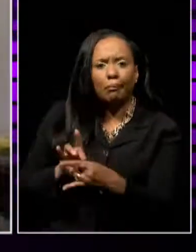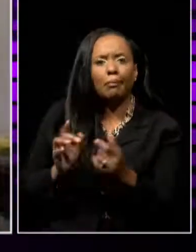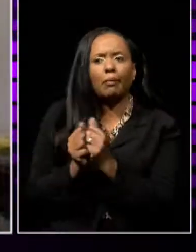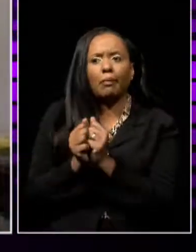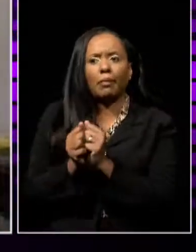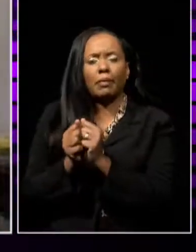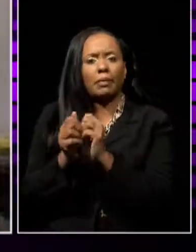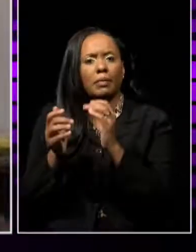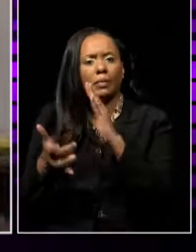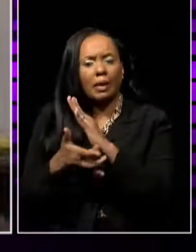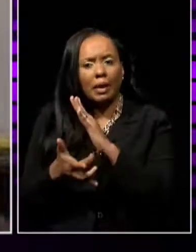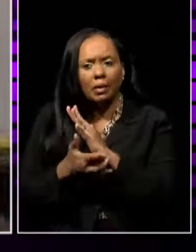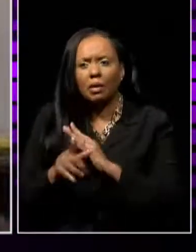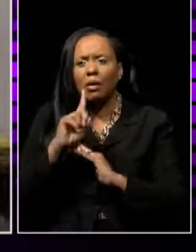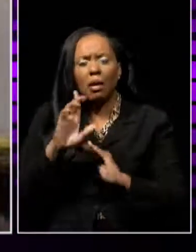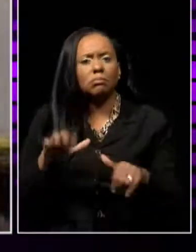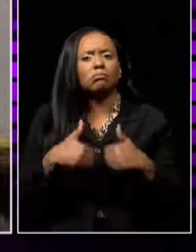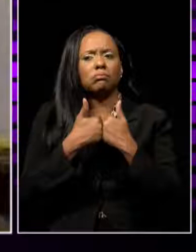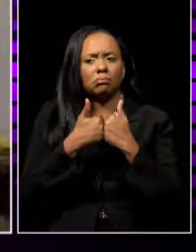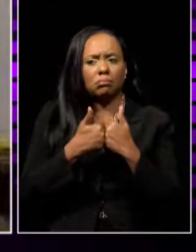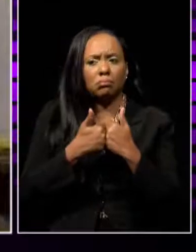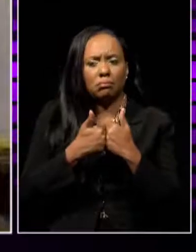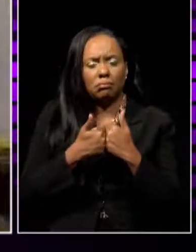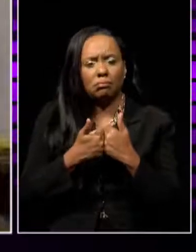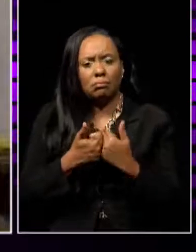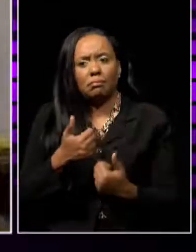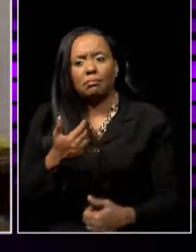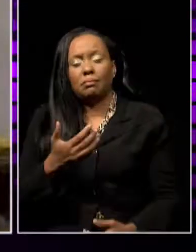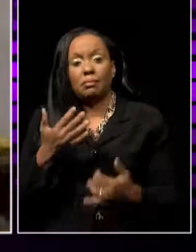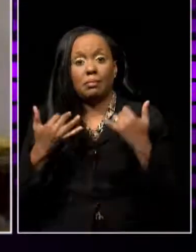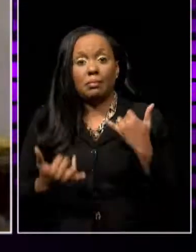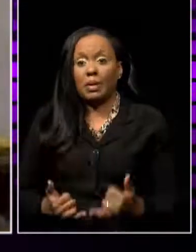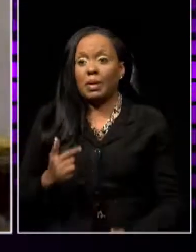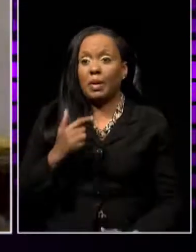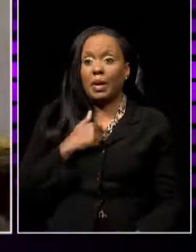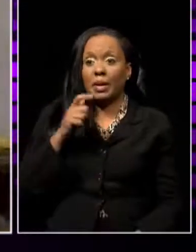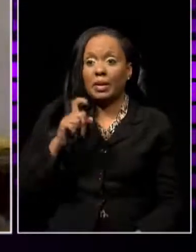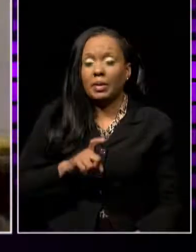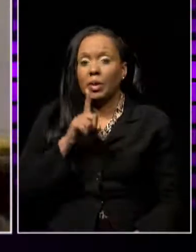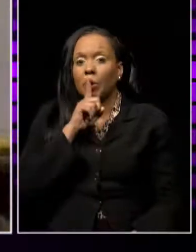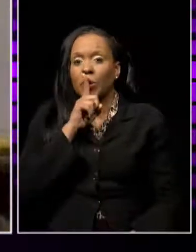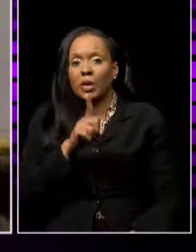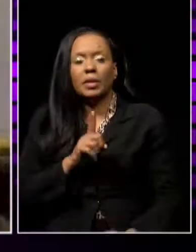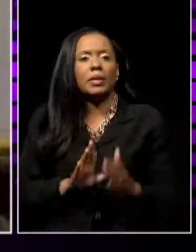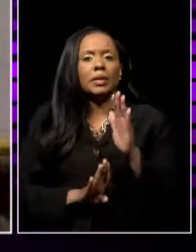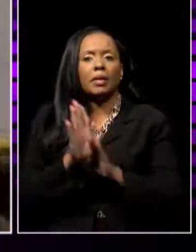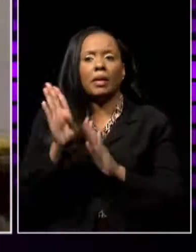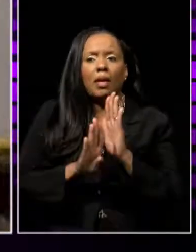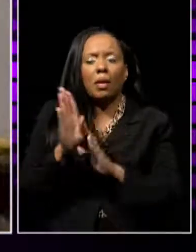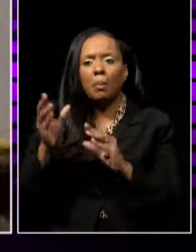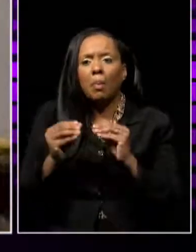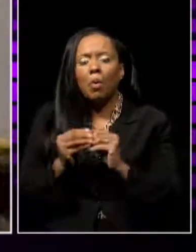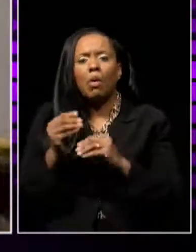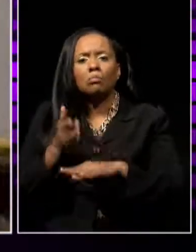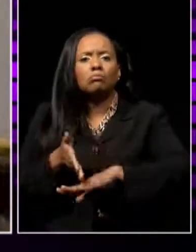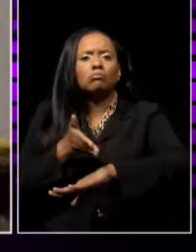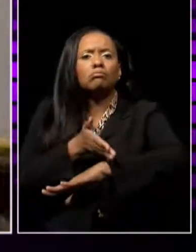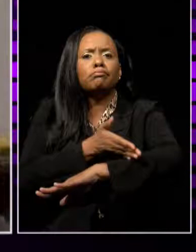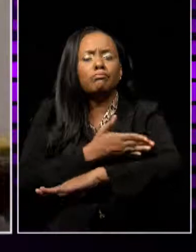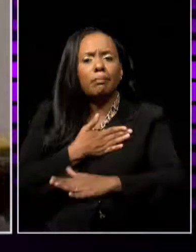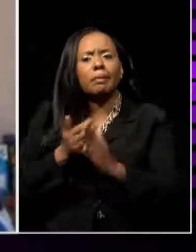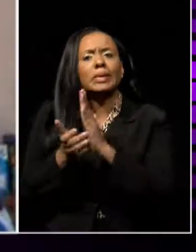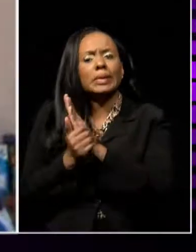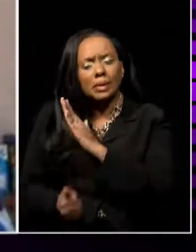challenge, and not necessarily it has placed me to develop more digital resources. So in that aspect, it has been